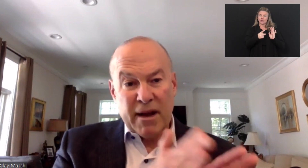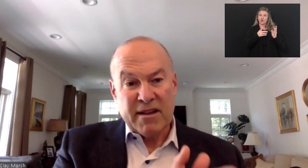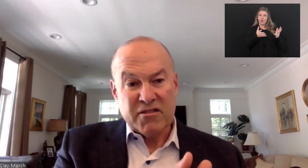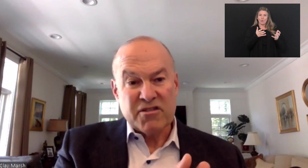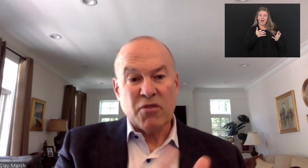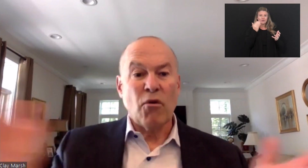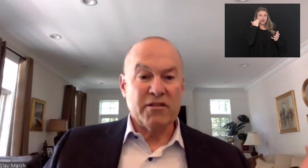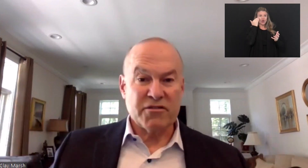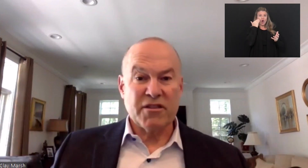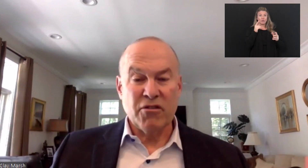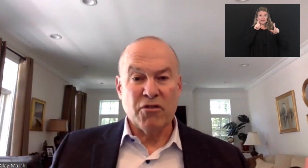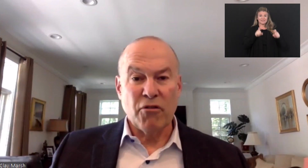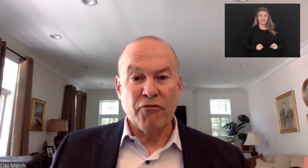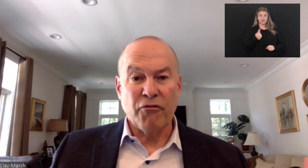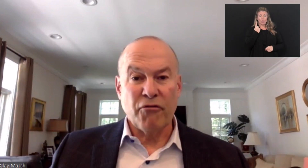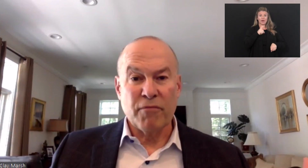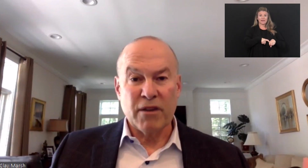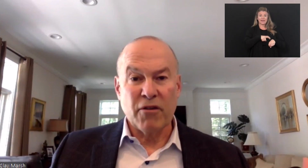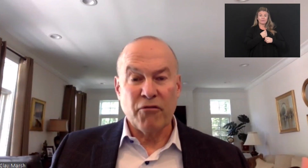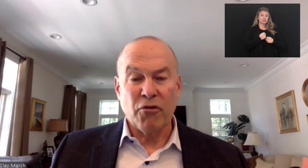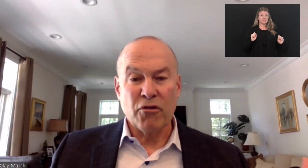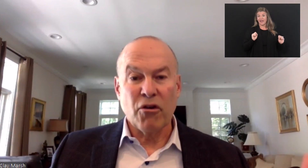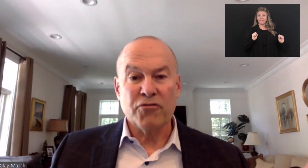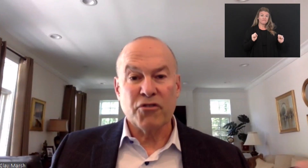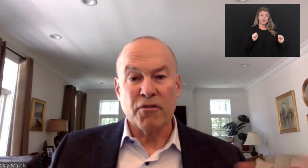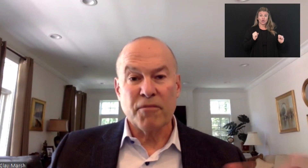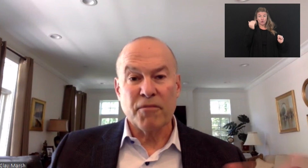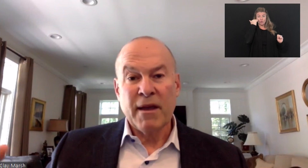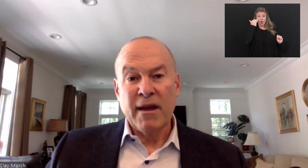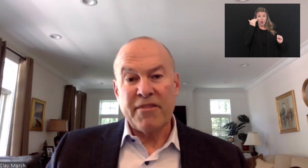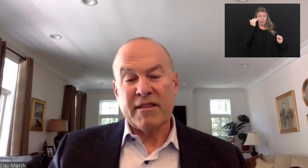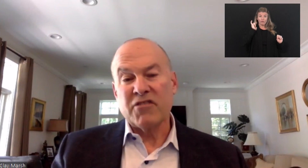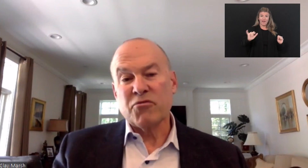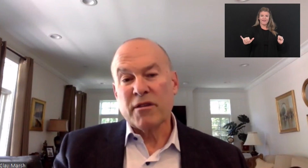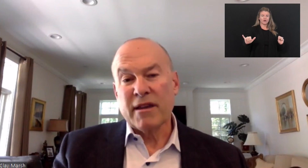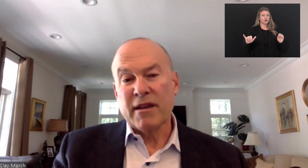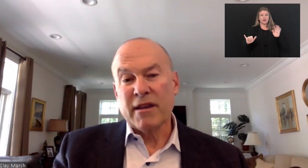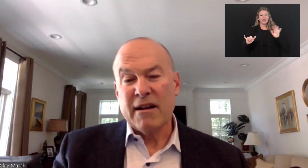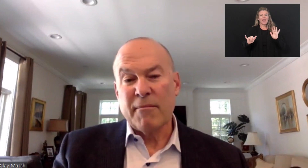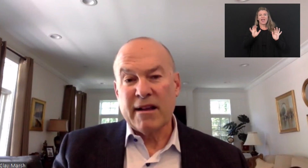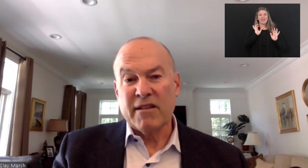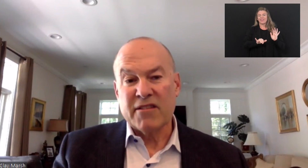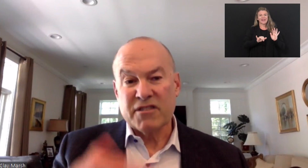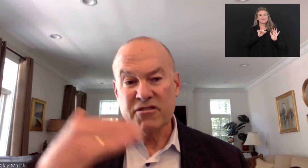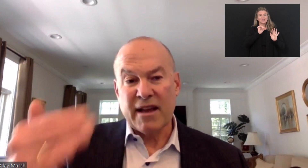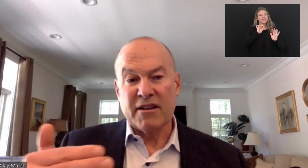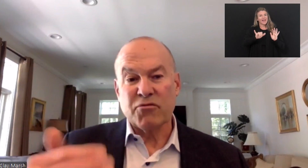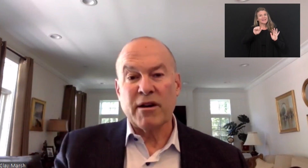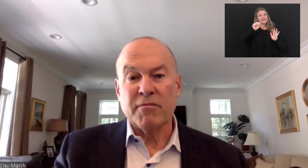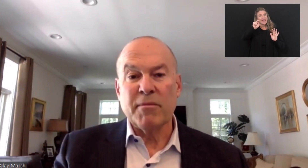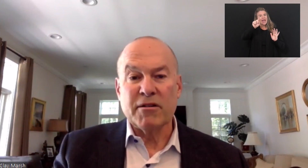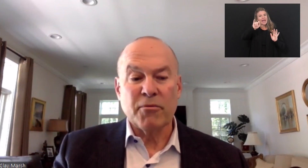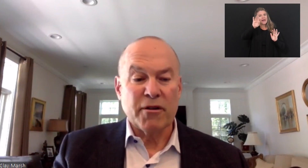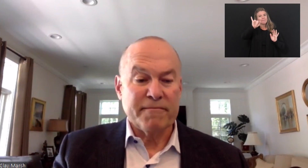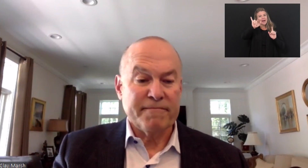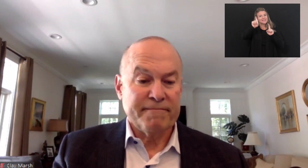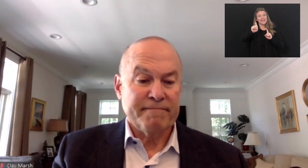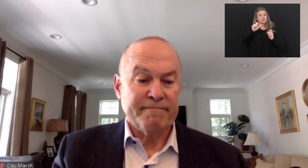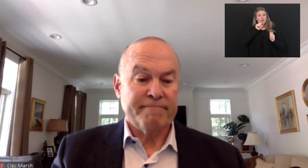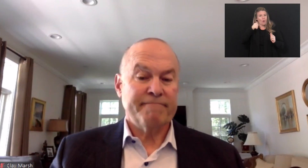security by testing once that for a long term, and I think that's really an antibody test as that gets ready to be